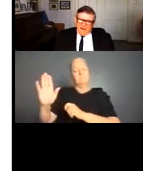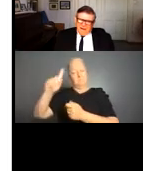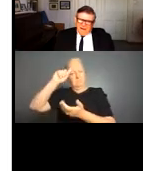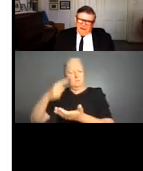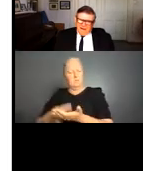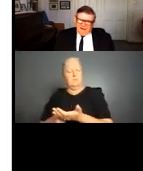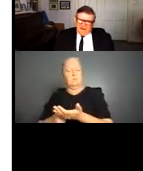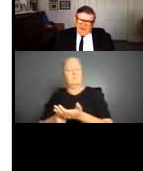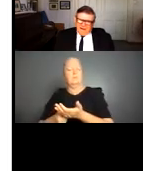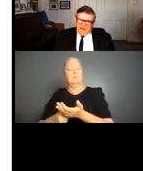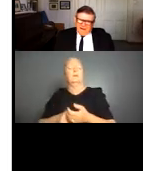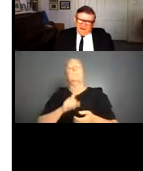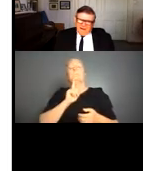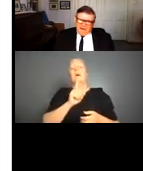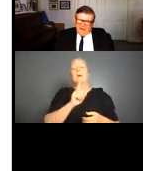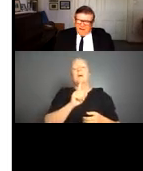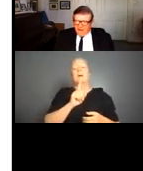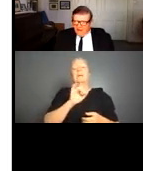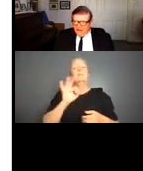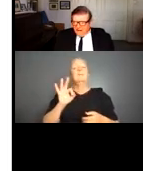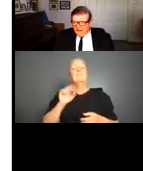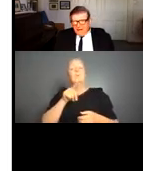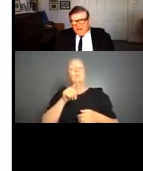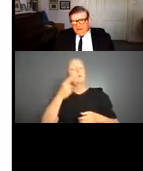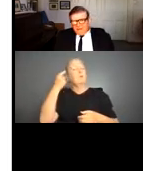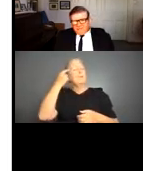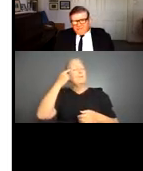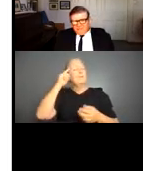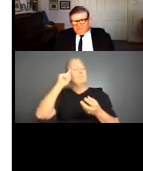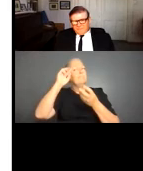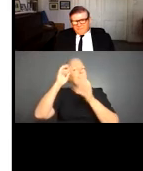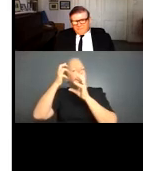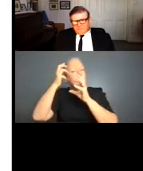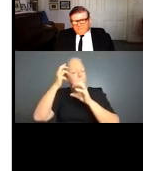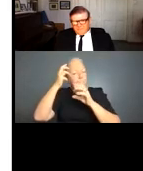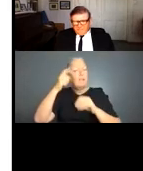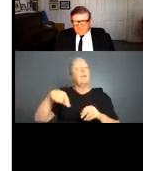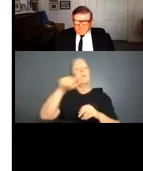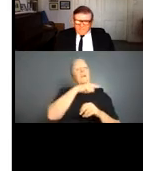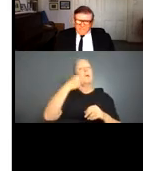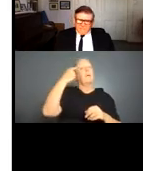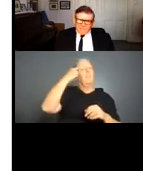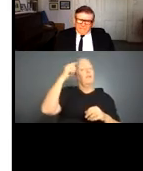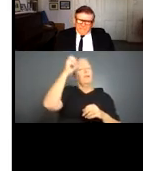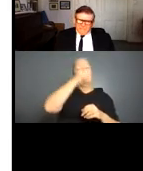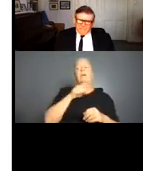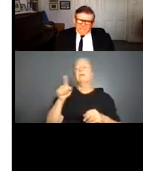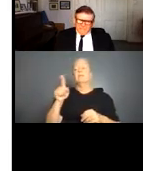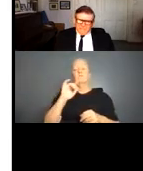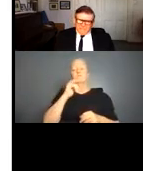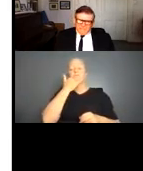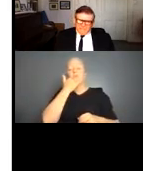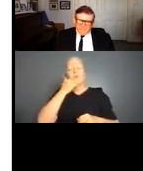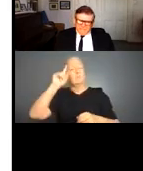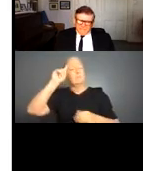is always that when you have a mental impairment, then you're going to make wrong decision. And the fact of the